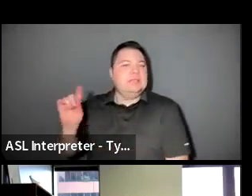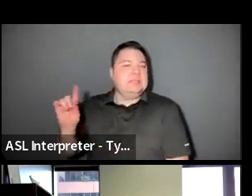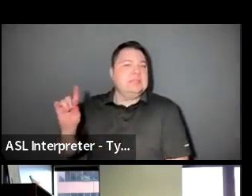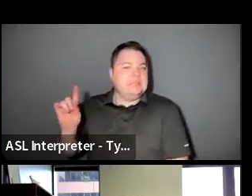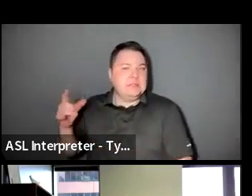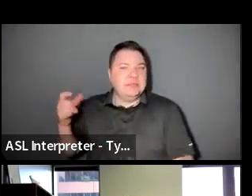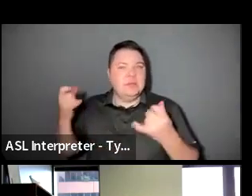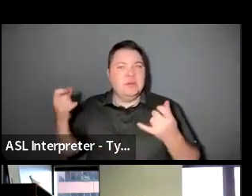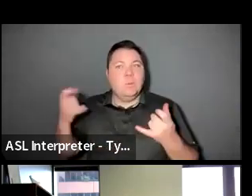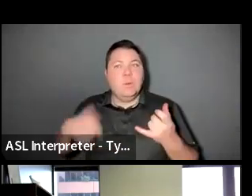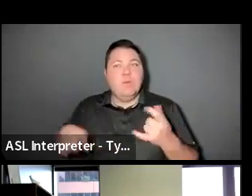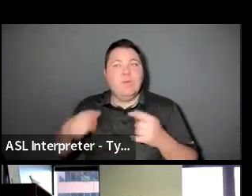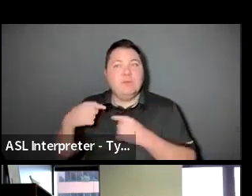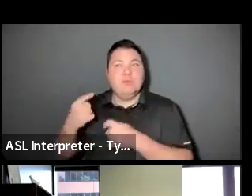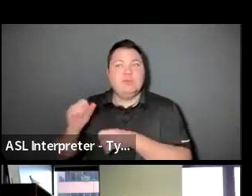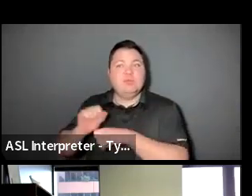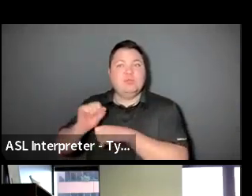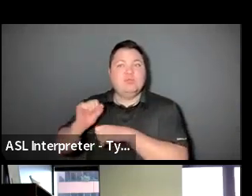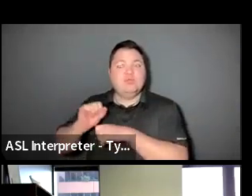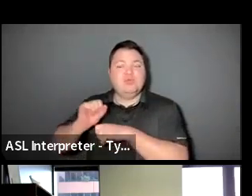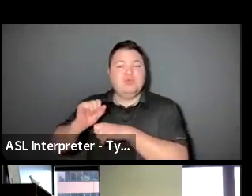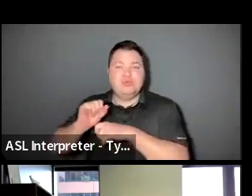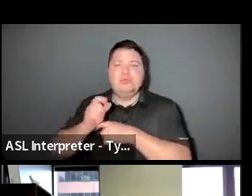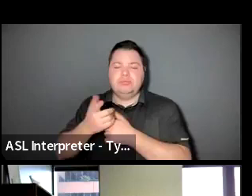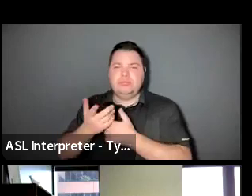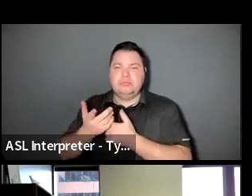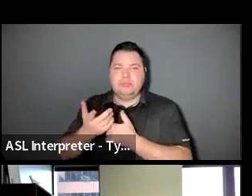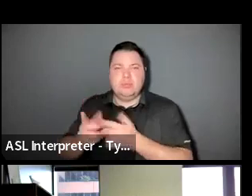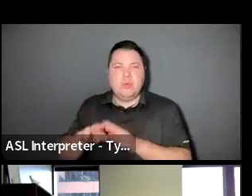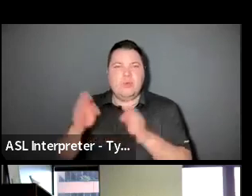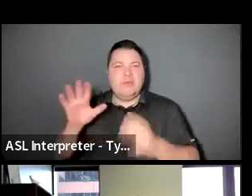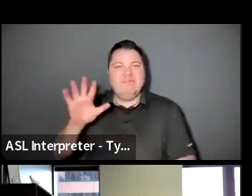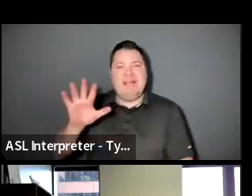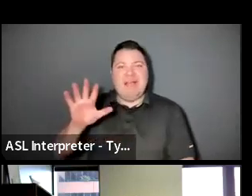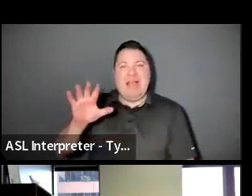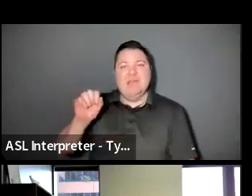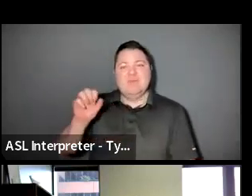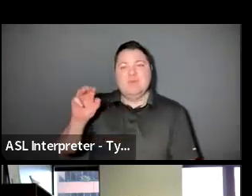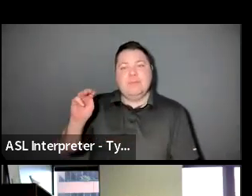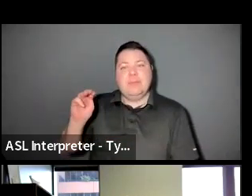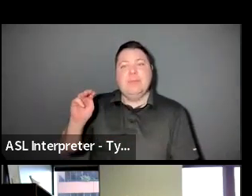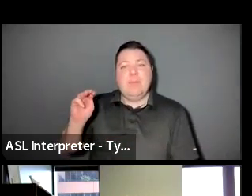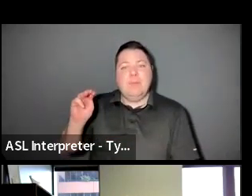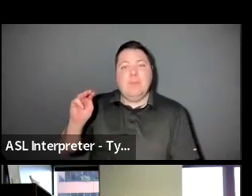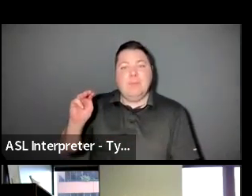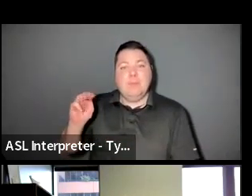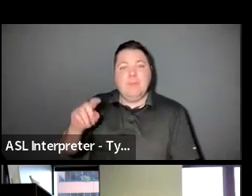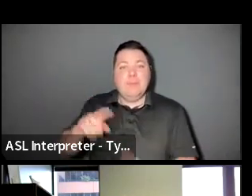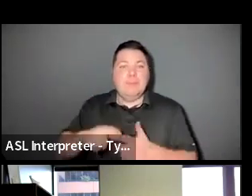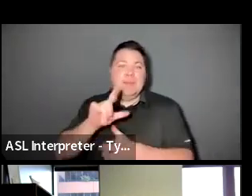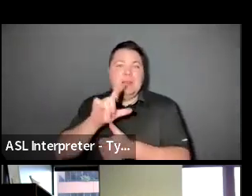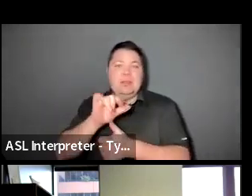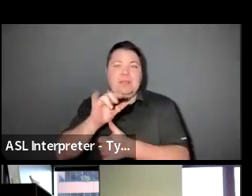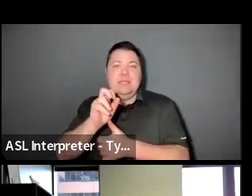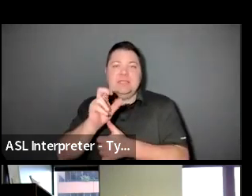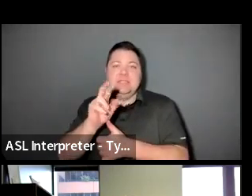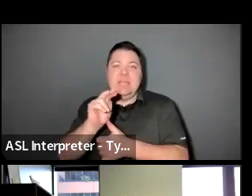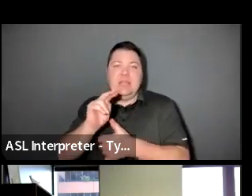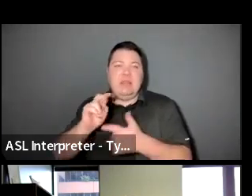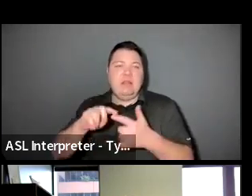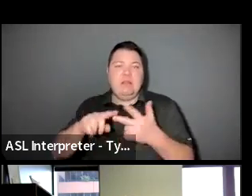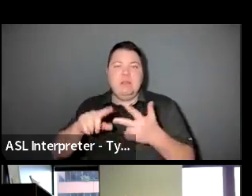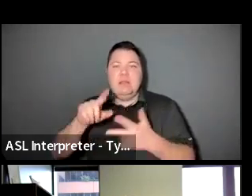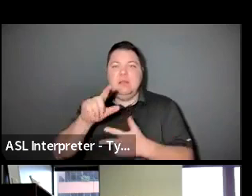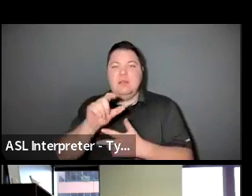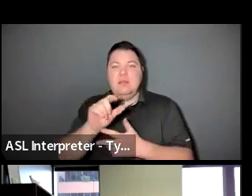we have done is we have opened up 5 social media platforms to include LinkedIn, X,